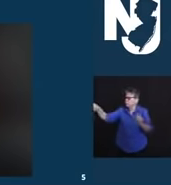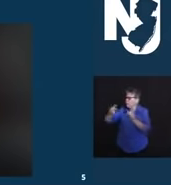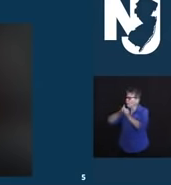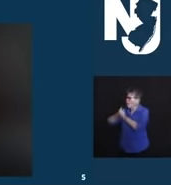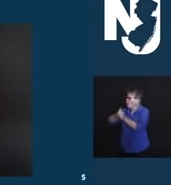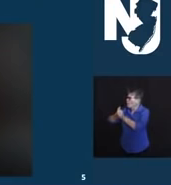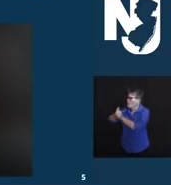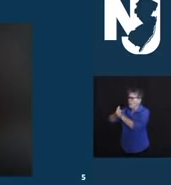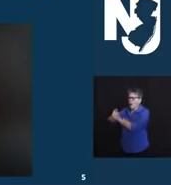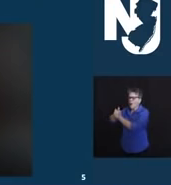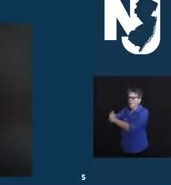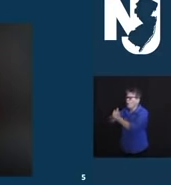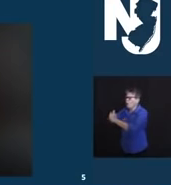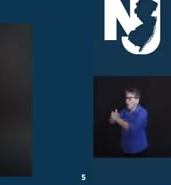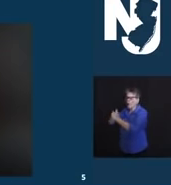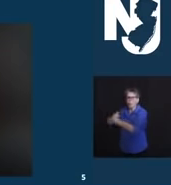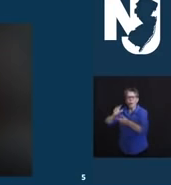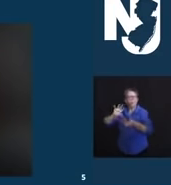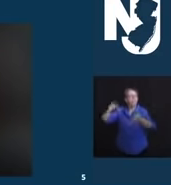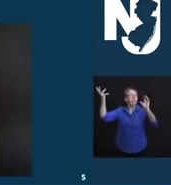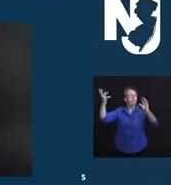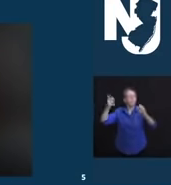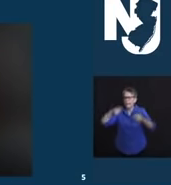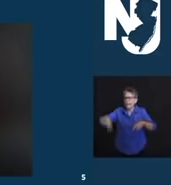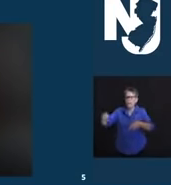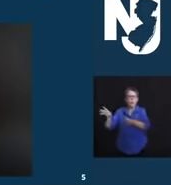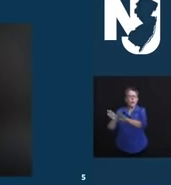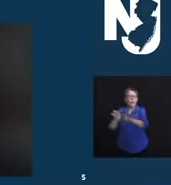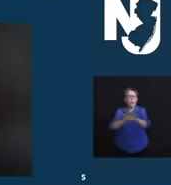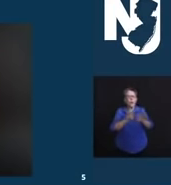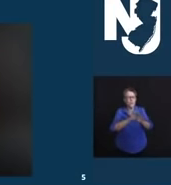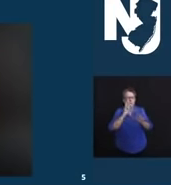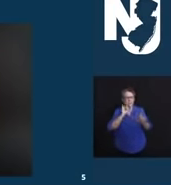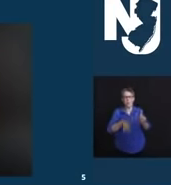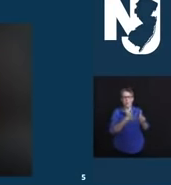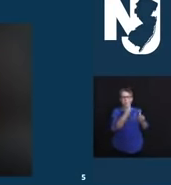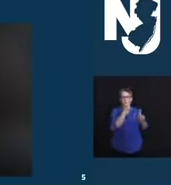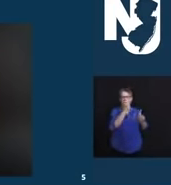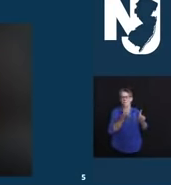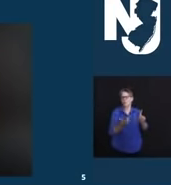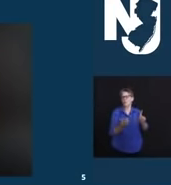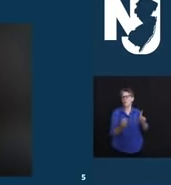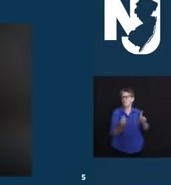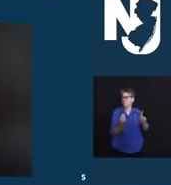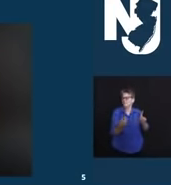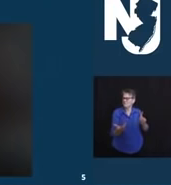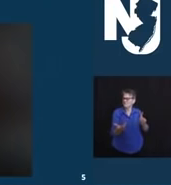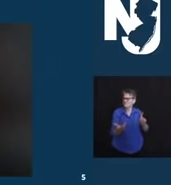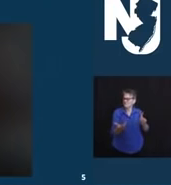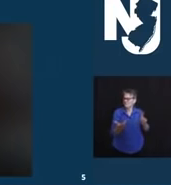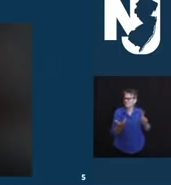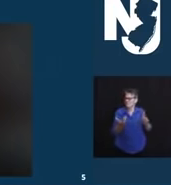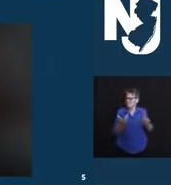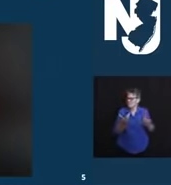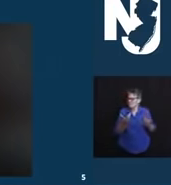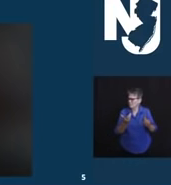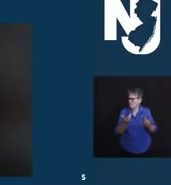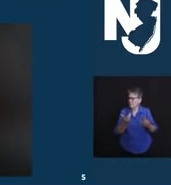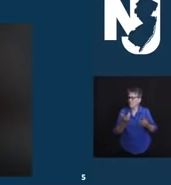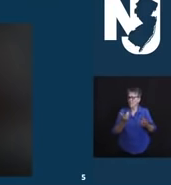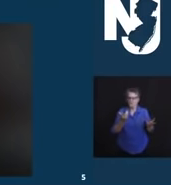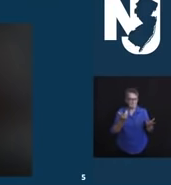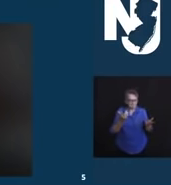the way, we're not alone in recognizing this either. You may have noticed, look at our neighbors, you may have noticed earlier this morning, New York City